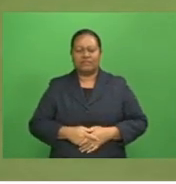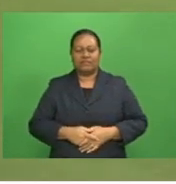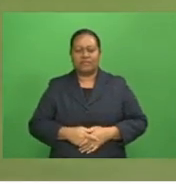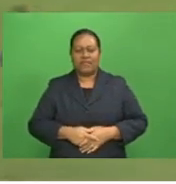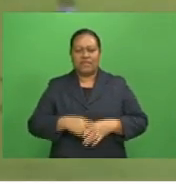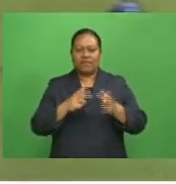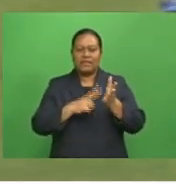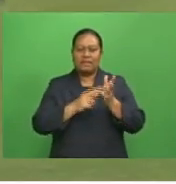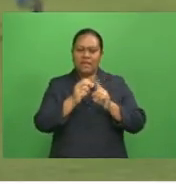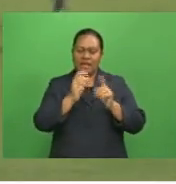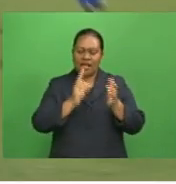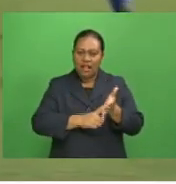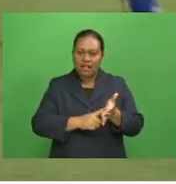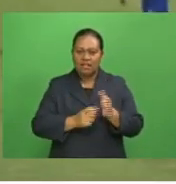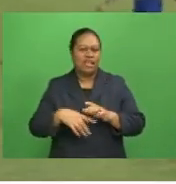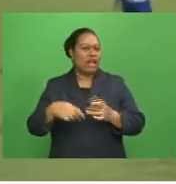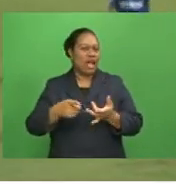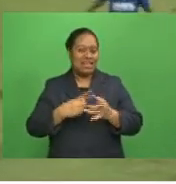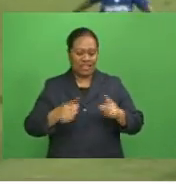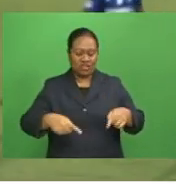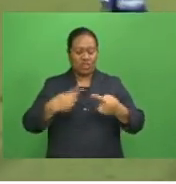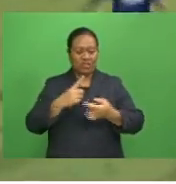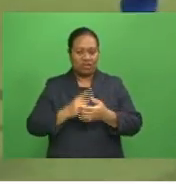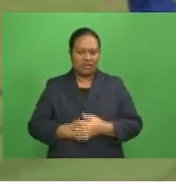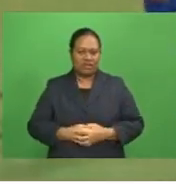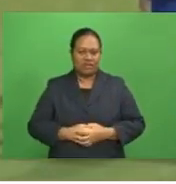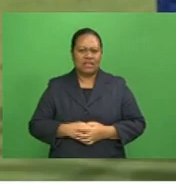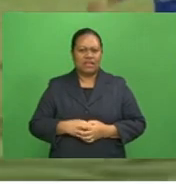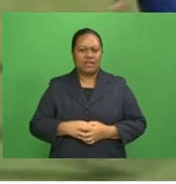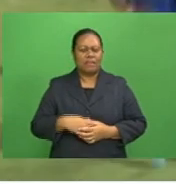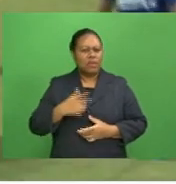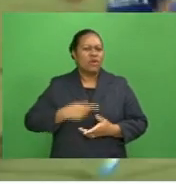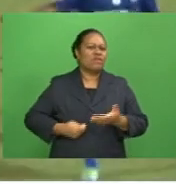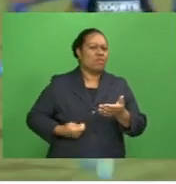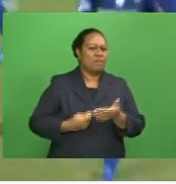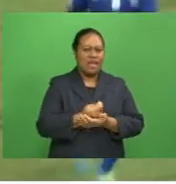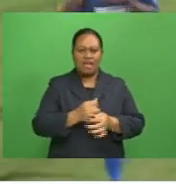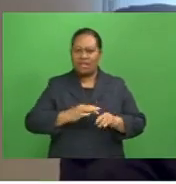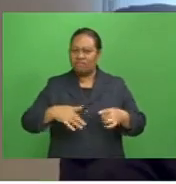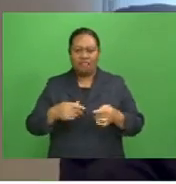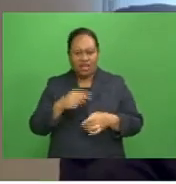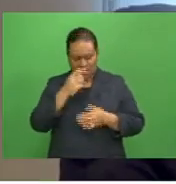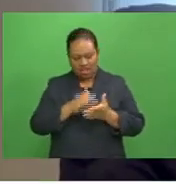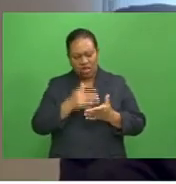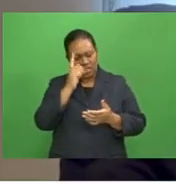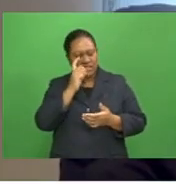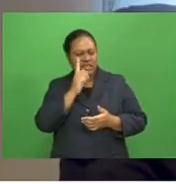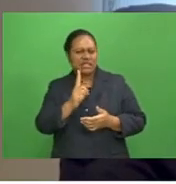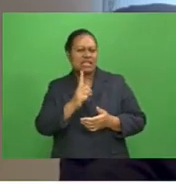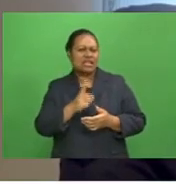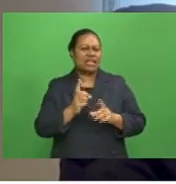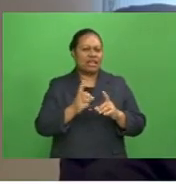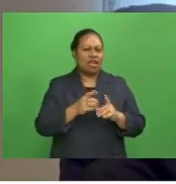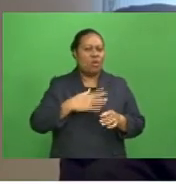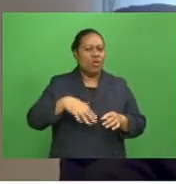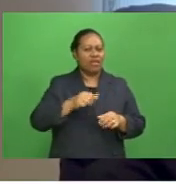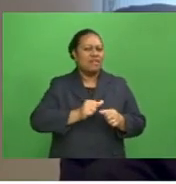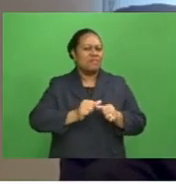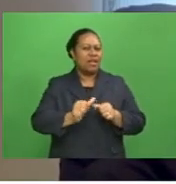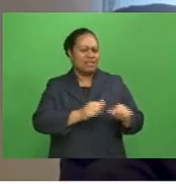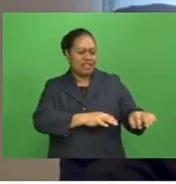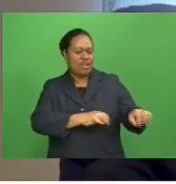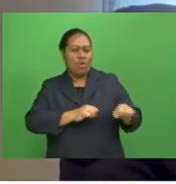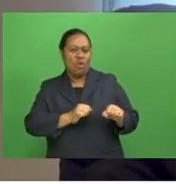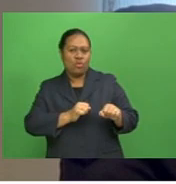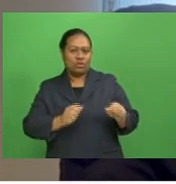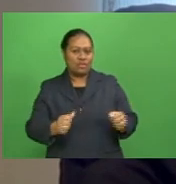if the public is not allowed to go and watch, then we'll have to see how best we can have the districts host